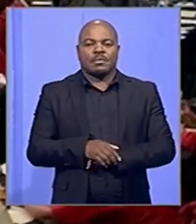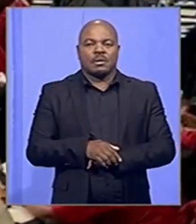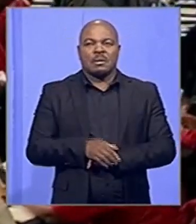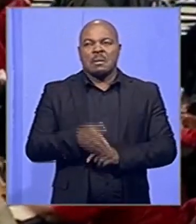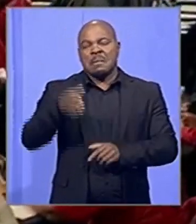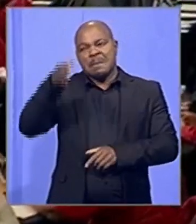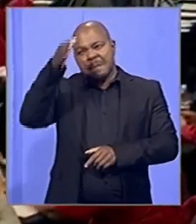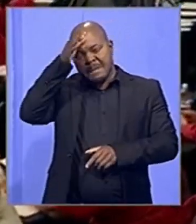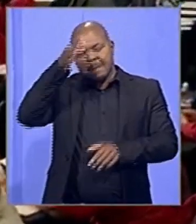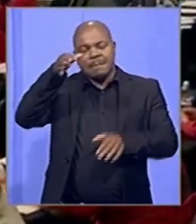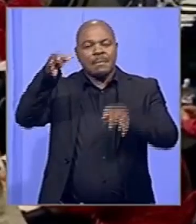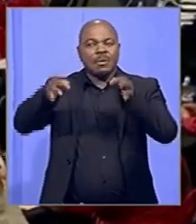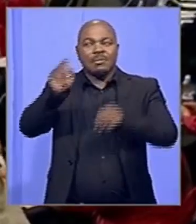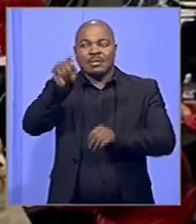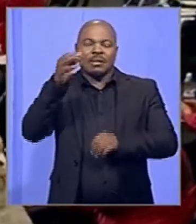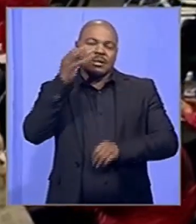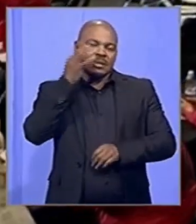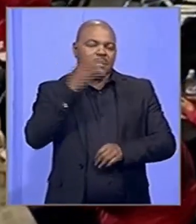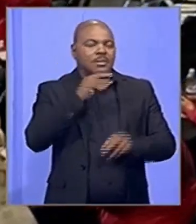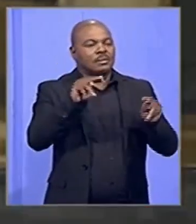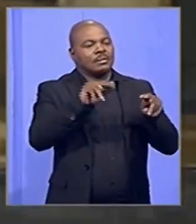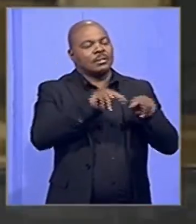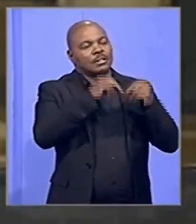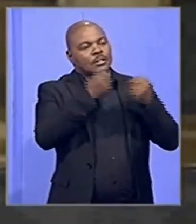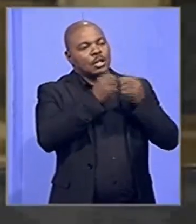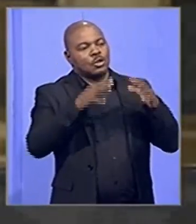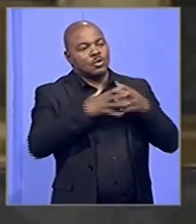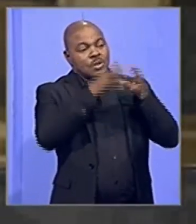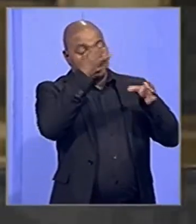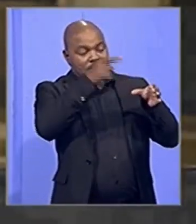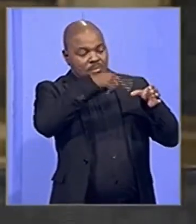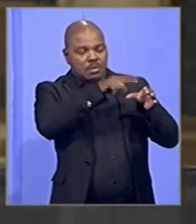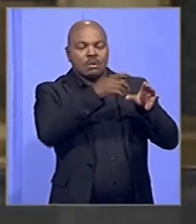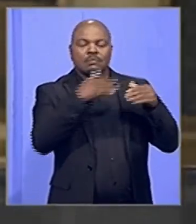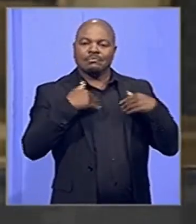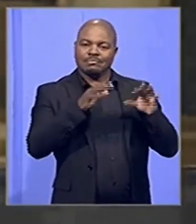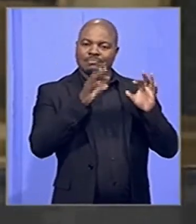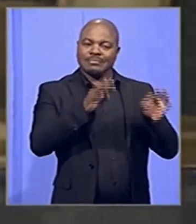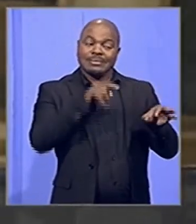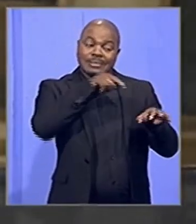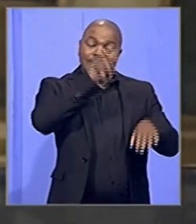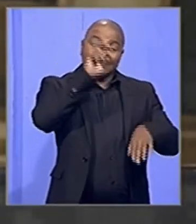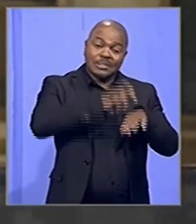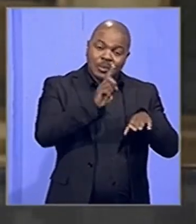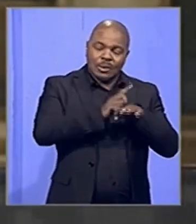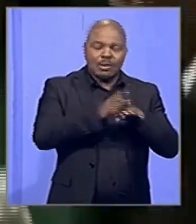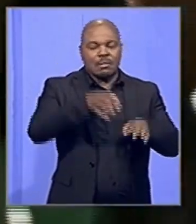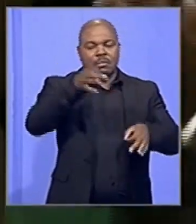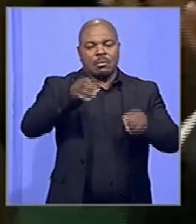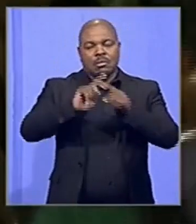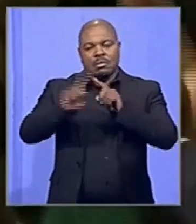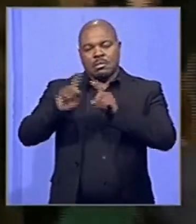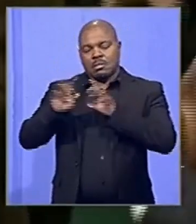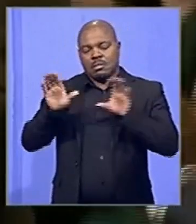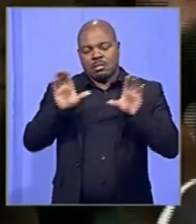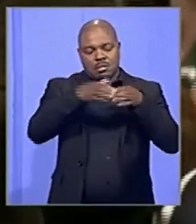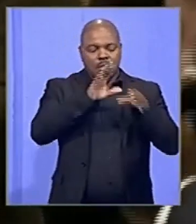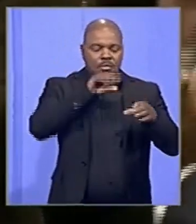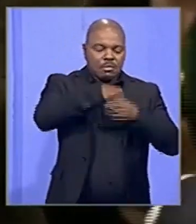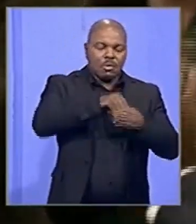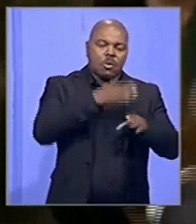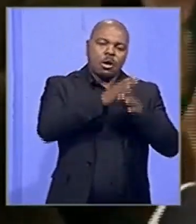ditaba tsa dipolotiki di bolela hore puso ya setjhaba ka setjhaba ke tshimoloho e ntjha e hlokang boitlamo ho tswa mekgeng yohle ya dipolotiki.